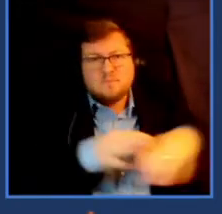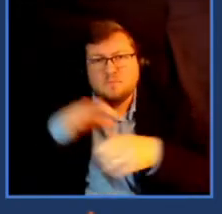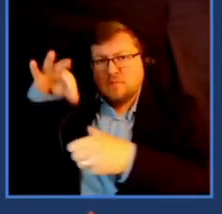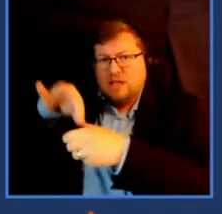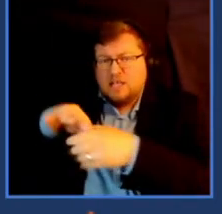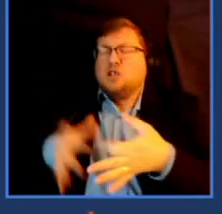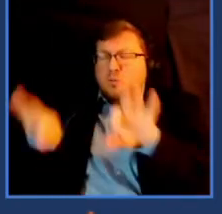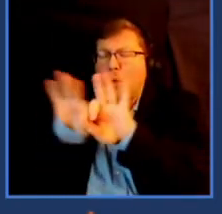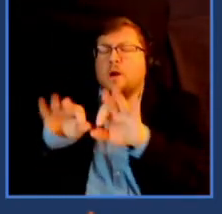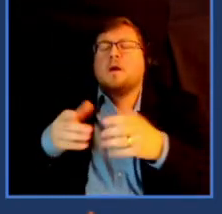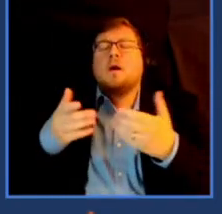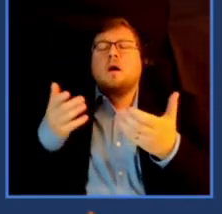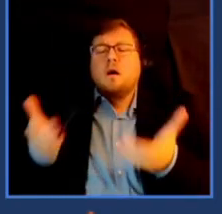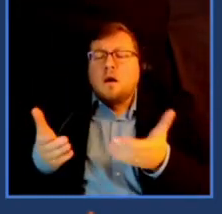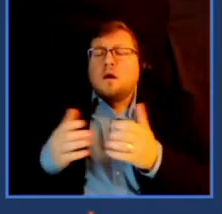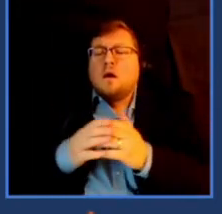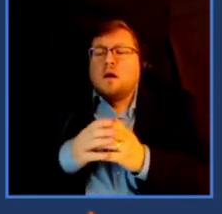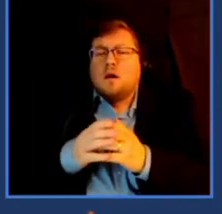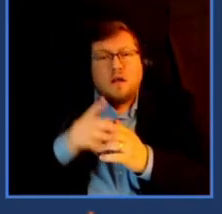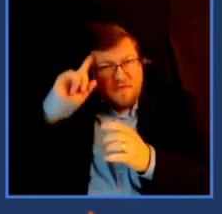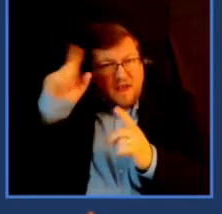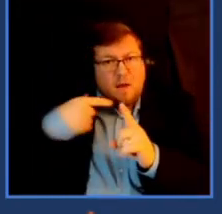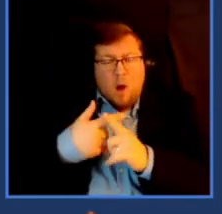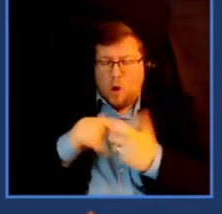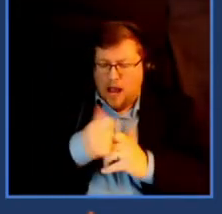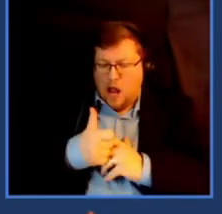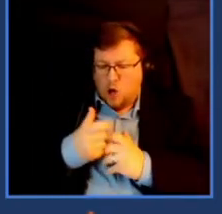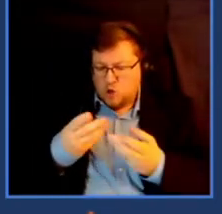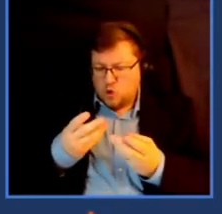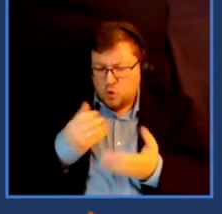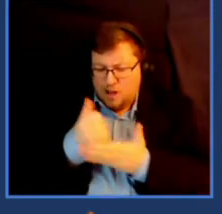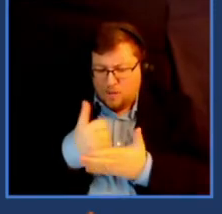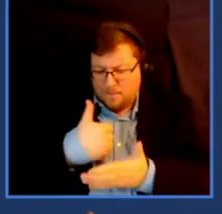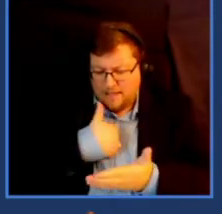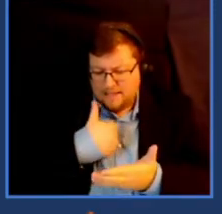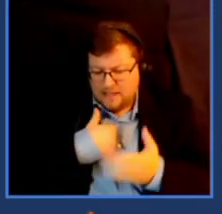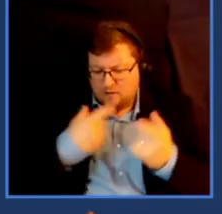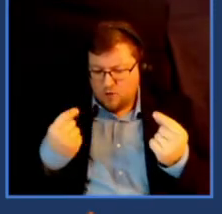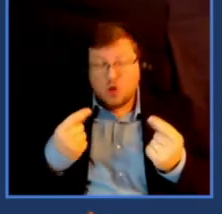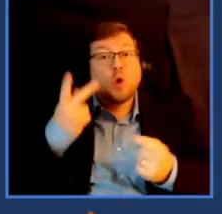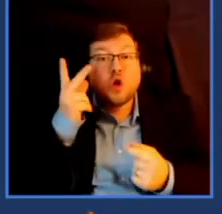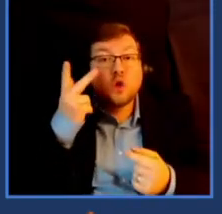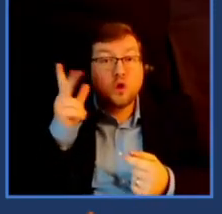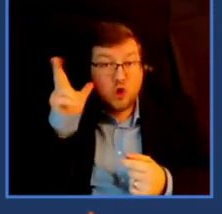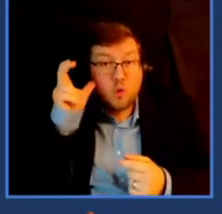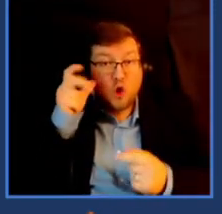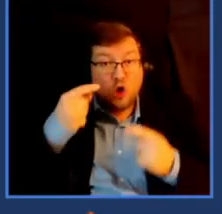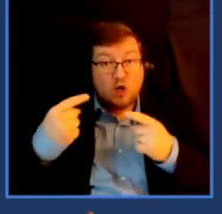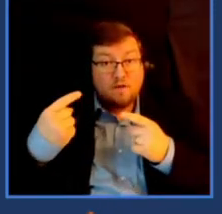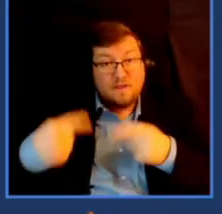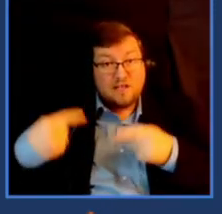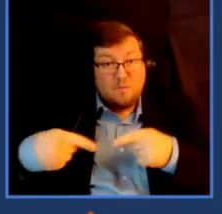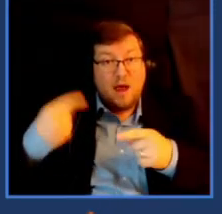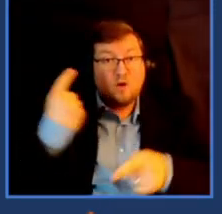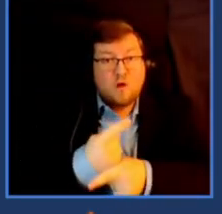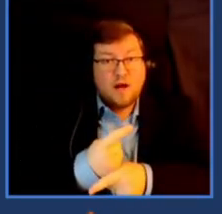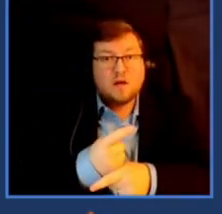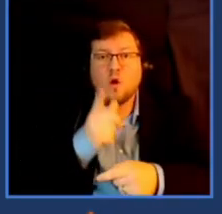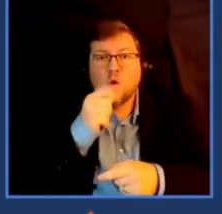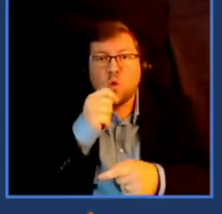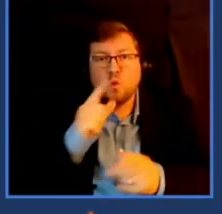They're thinking about what's in their best interest. You heard the debate this week. Too often it was really about the politicians. Who's up and who's